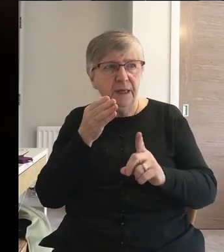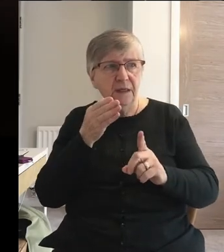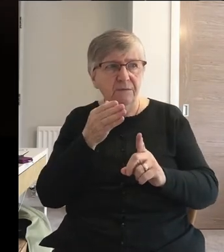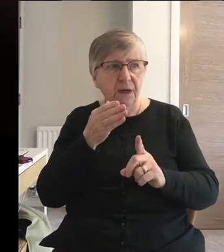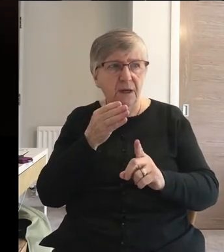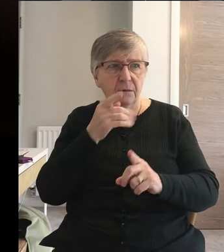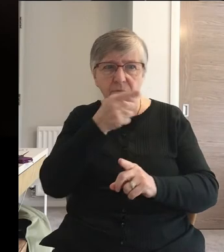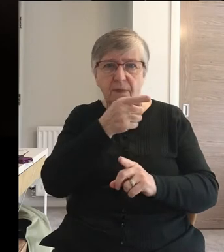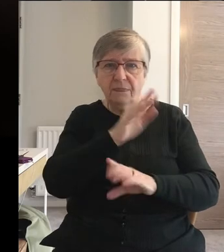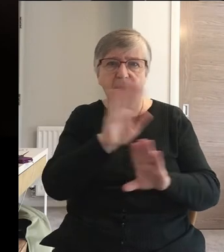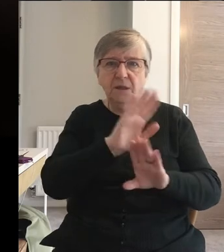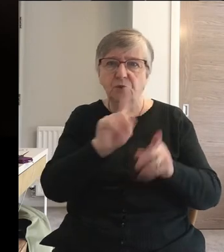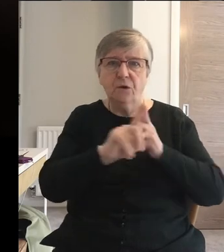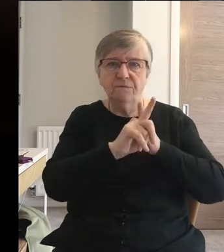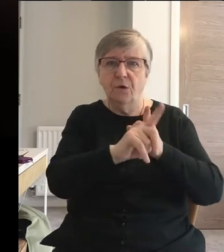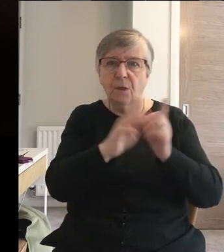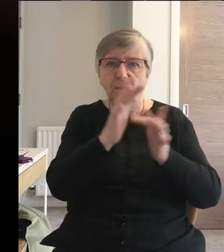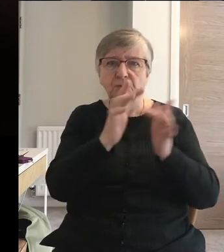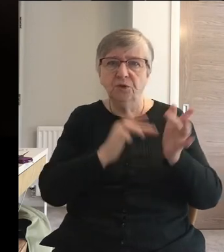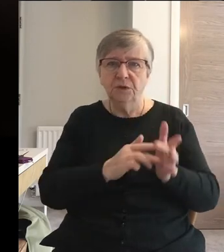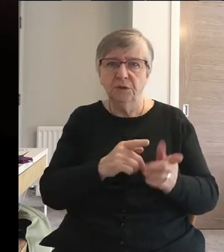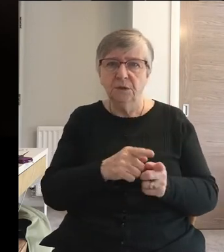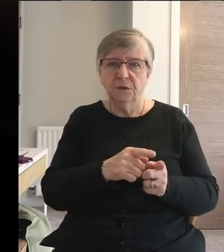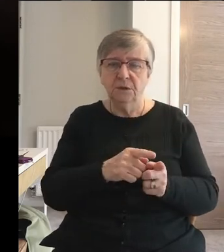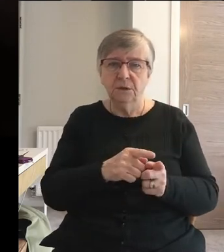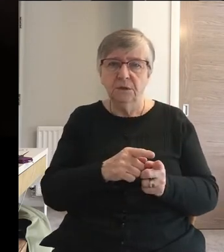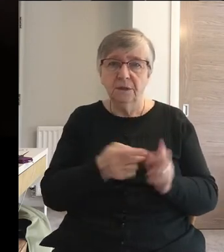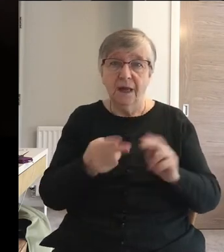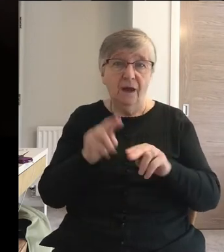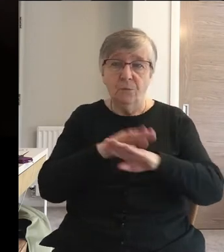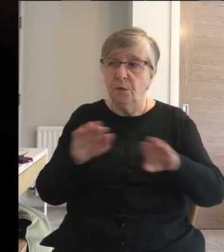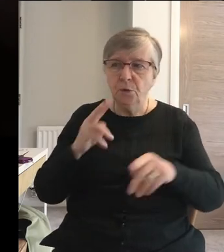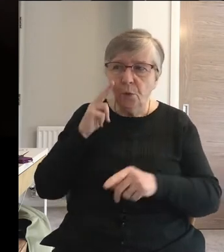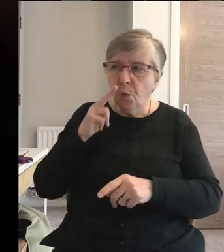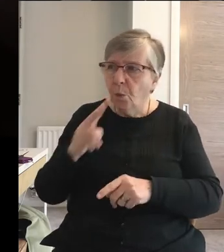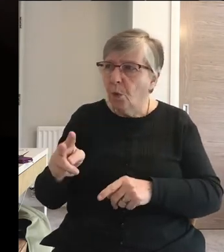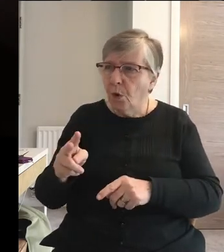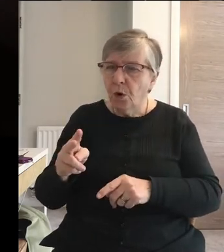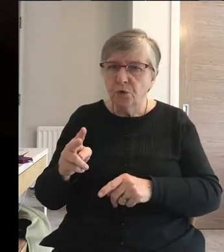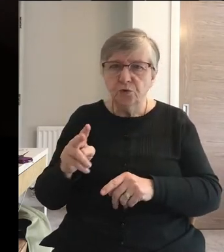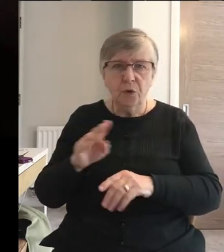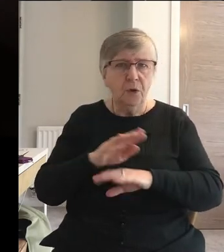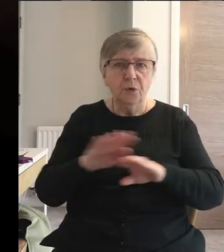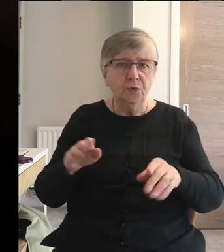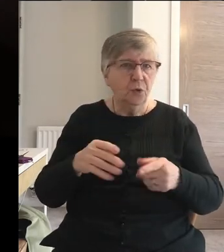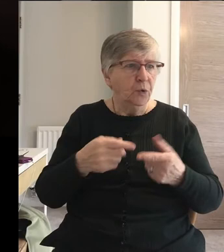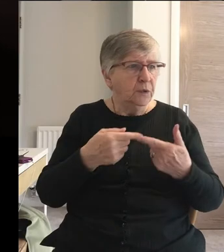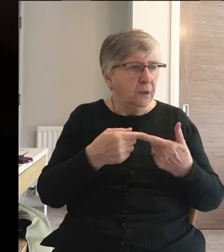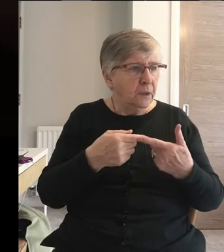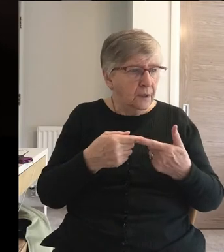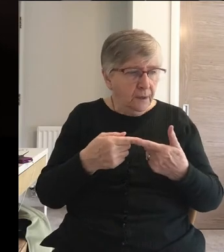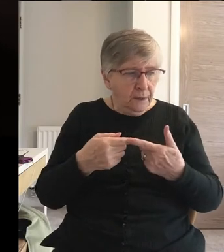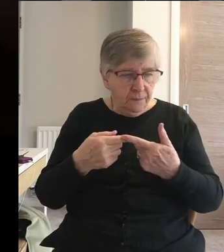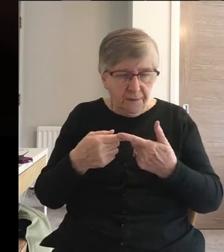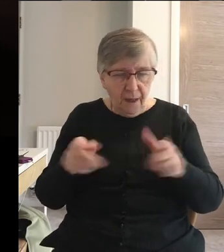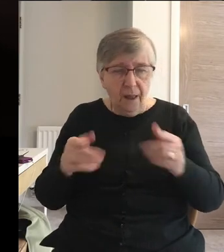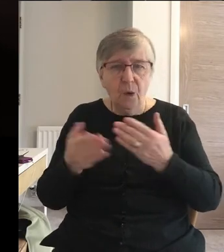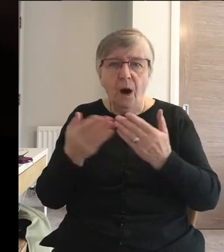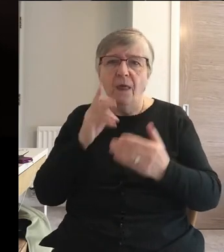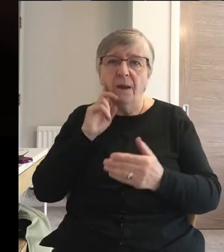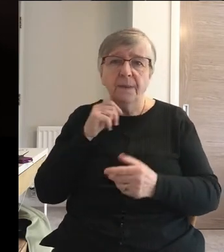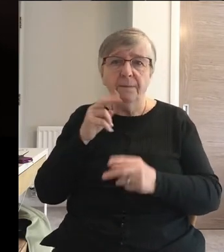identify what's not of Christ. And so if we don't watch and if we don't give permission to other believers to watch